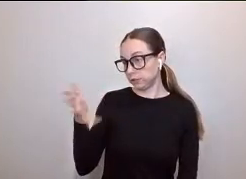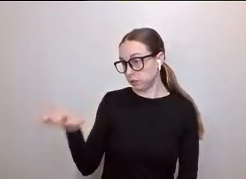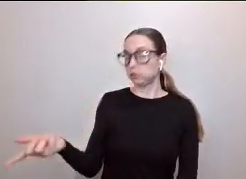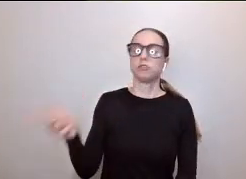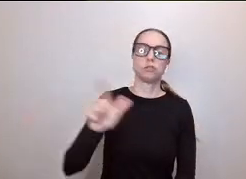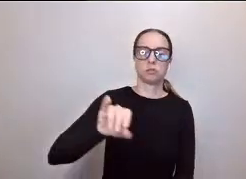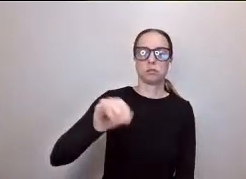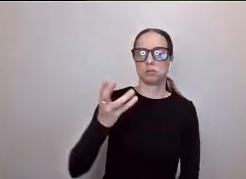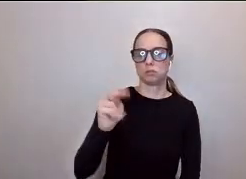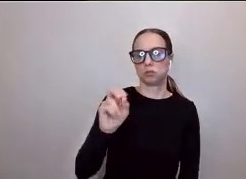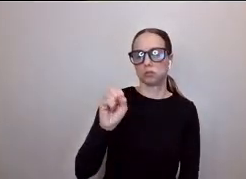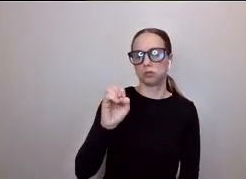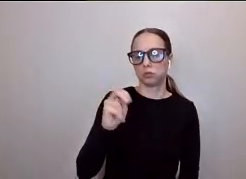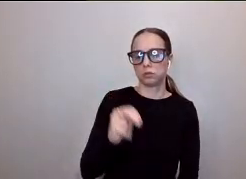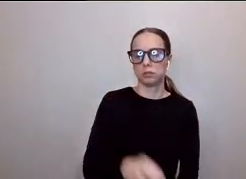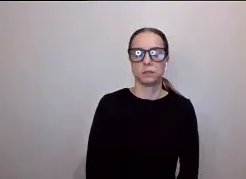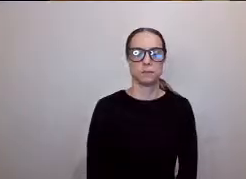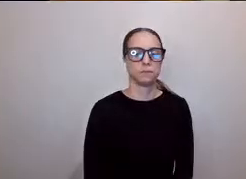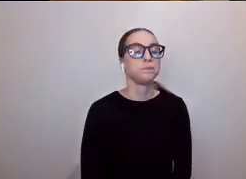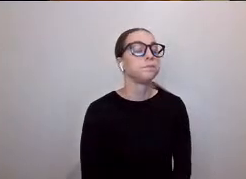Thank you. And